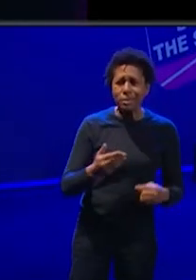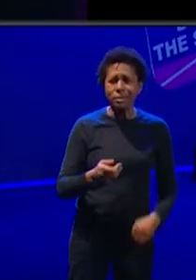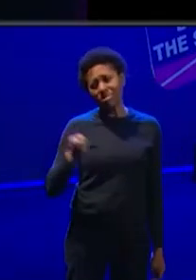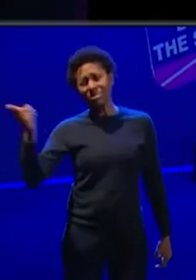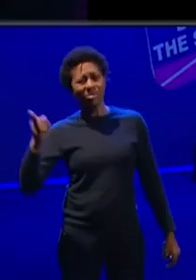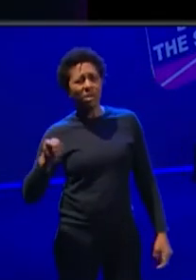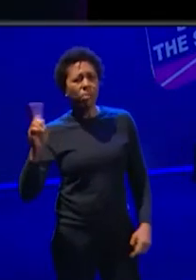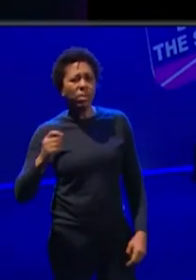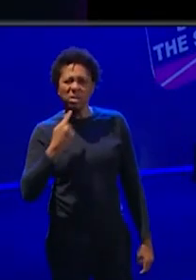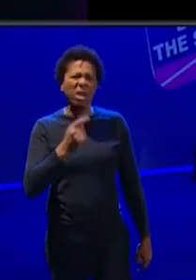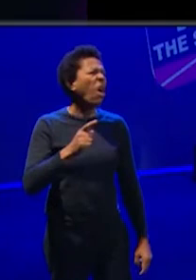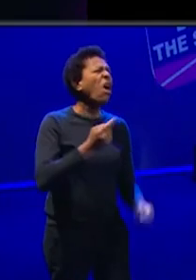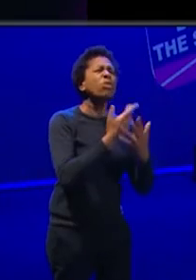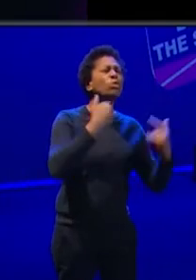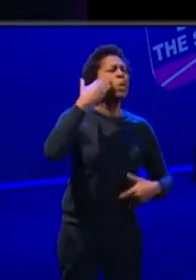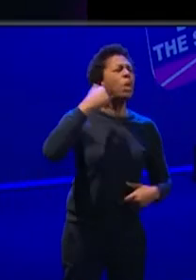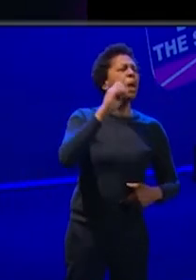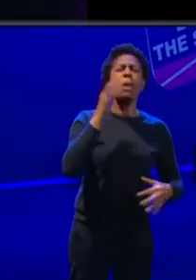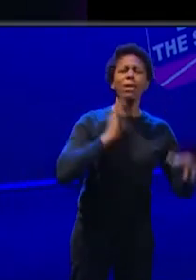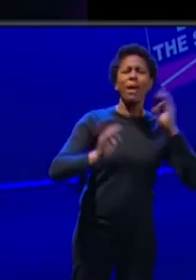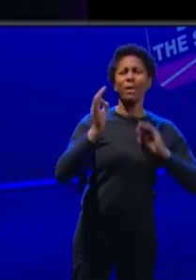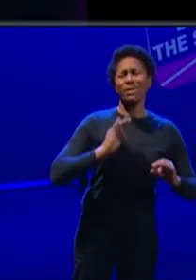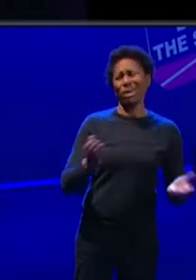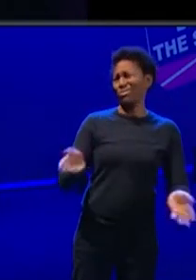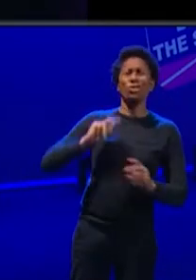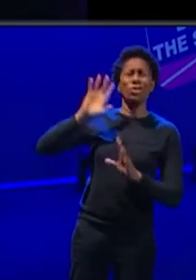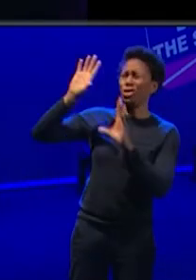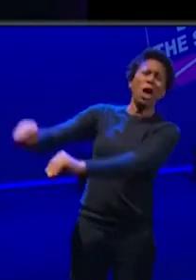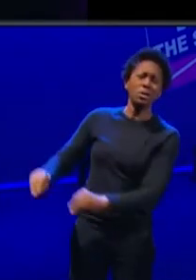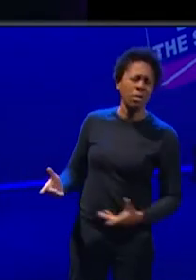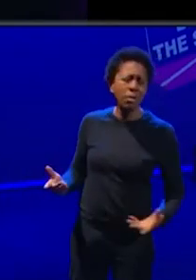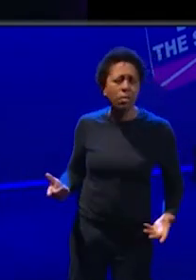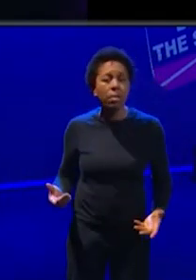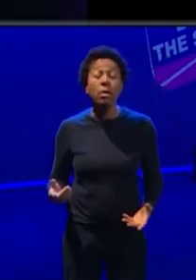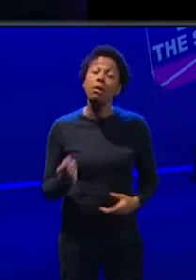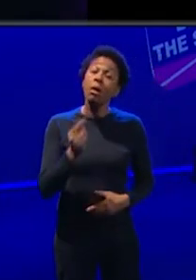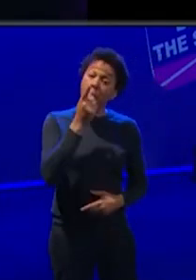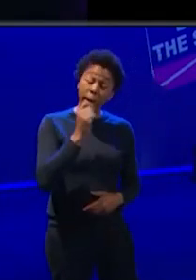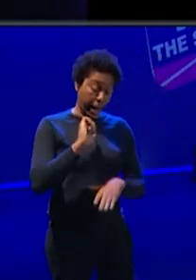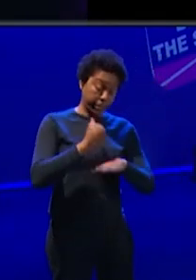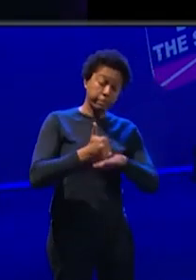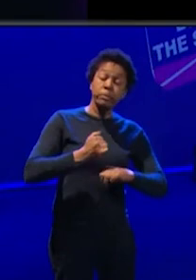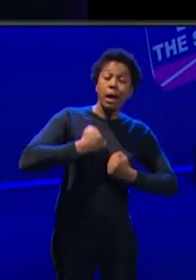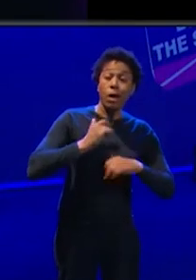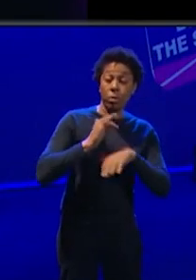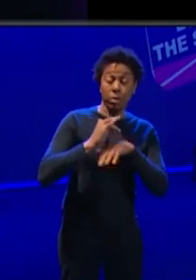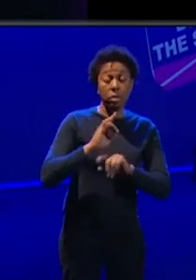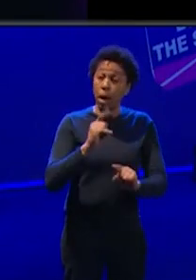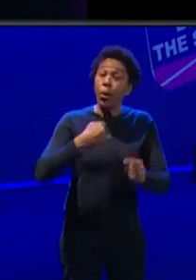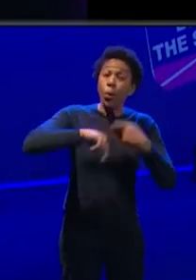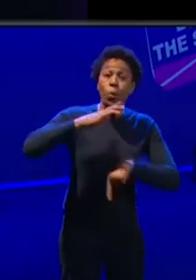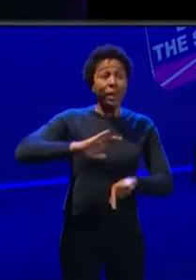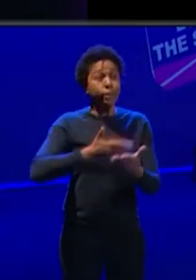who are saying, like, there's too many black people on the stage or whatever, which is ridiculous, you know. I think we can have the theatre we want, but we have to demand it, and that